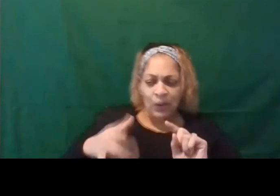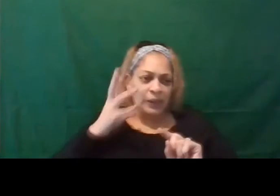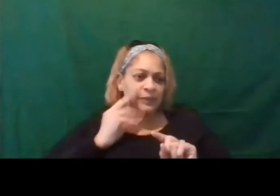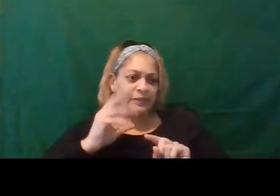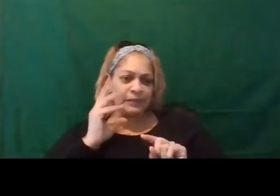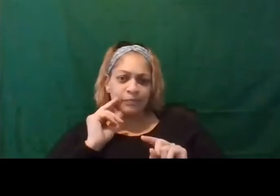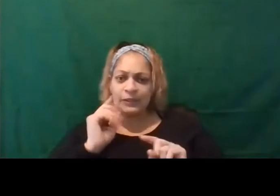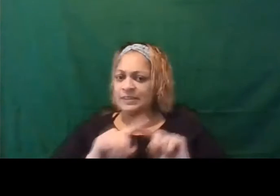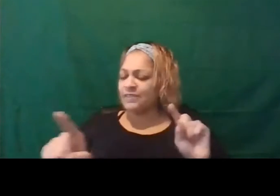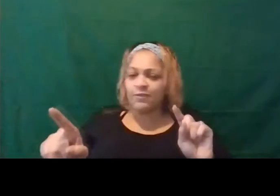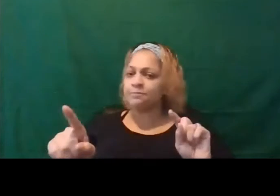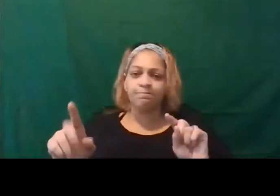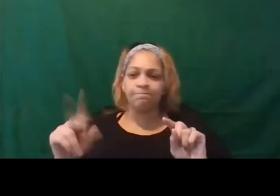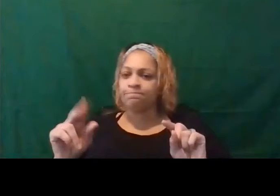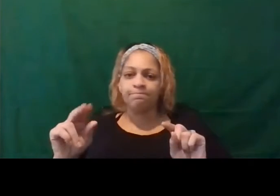thing.